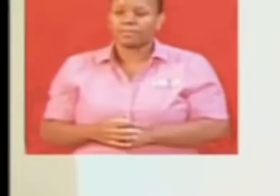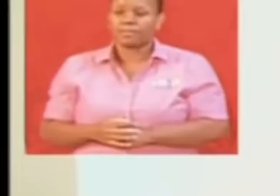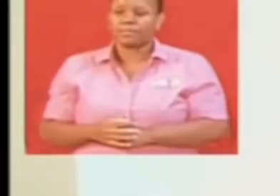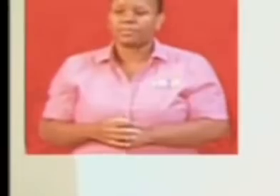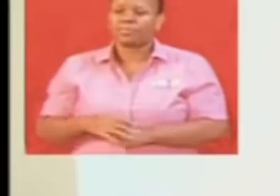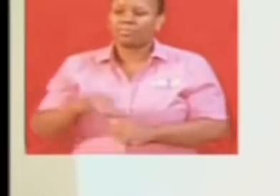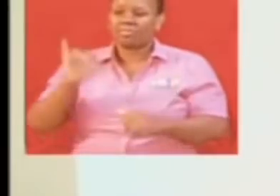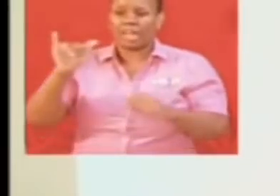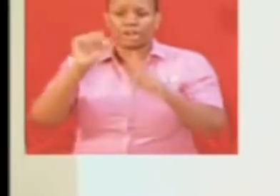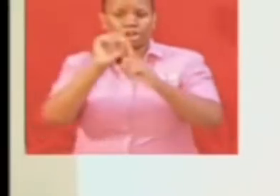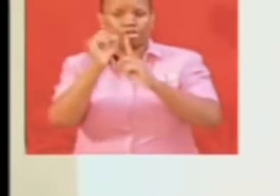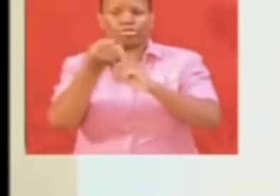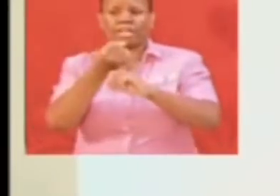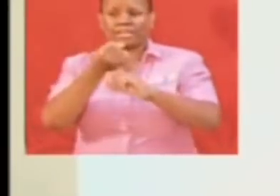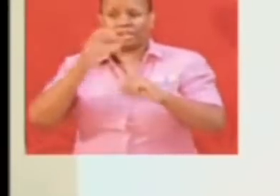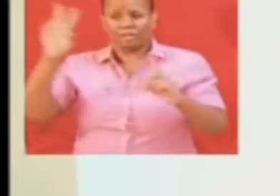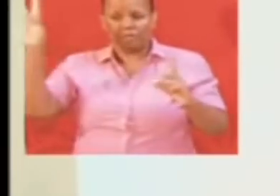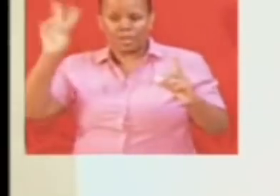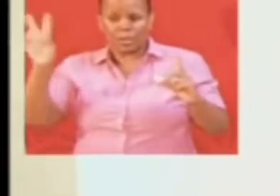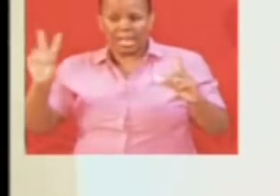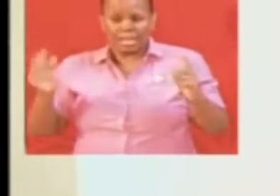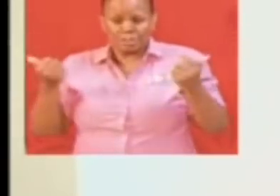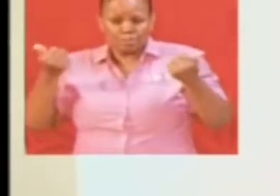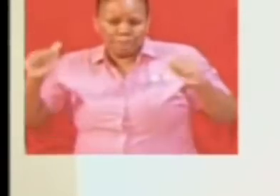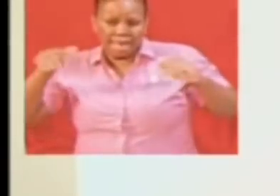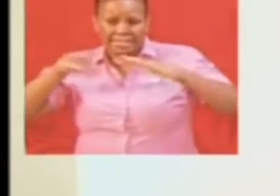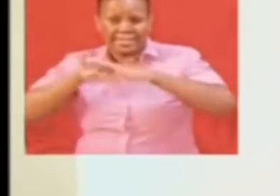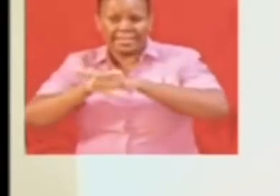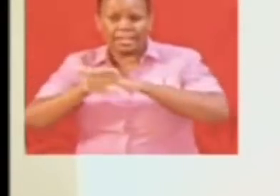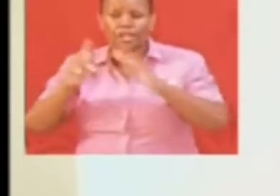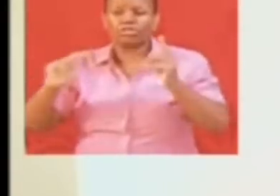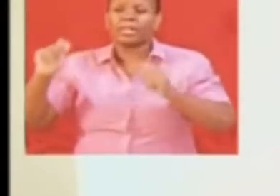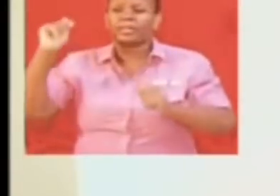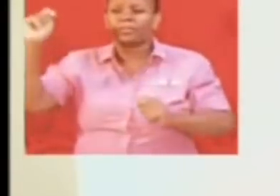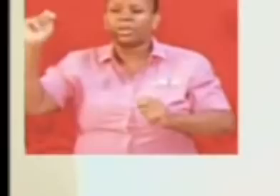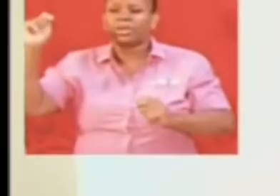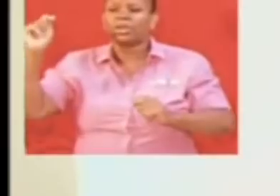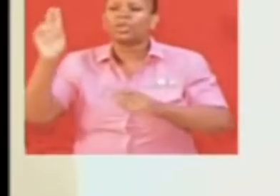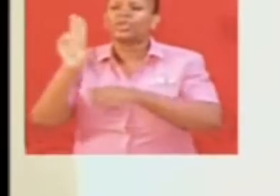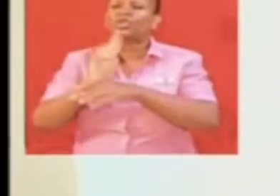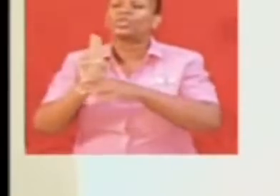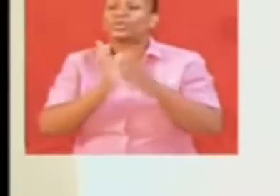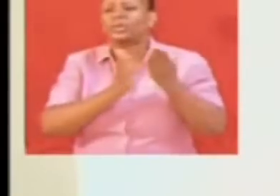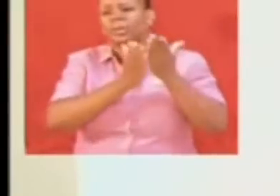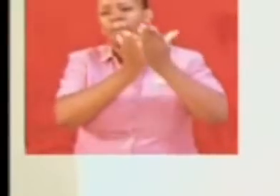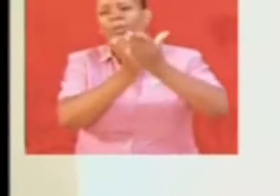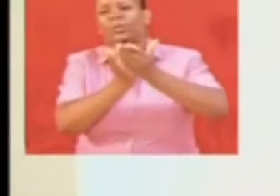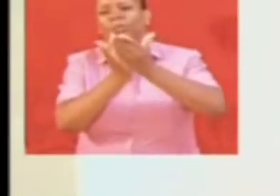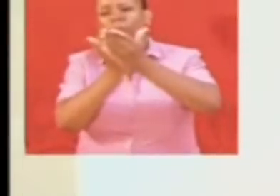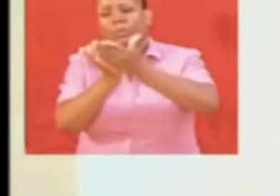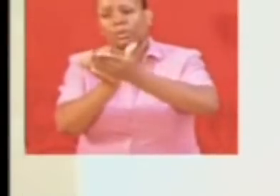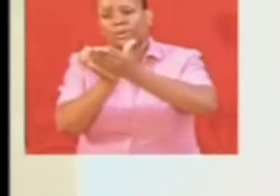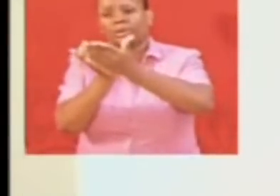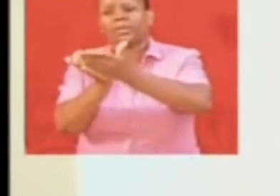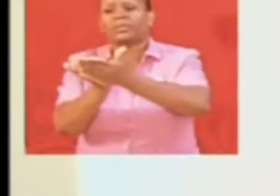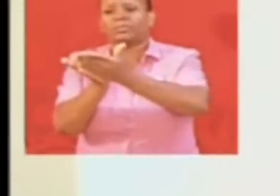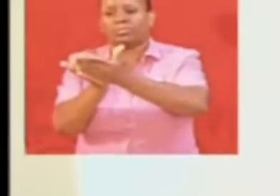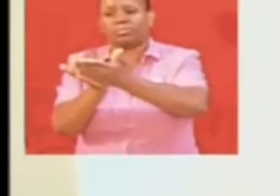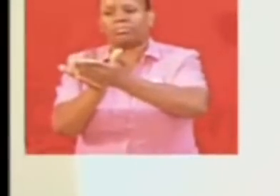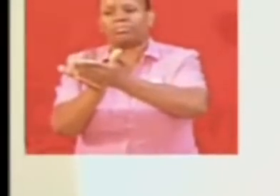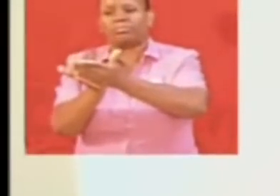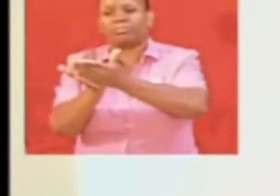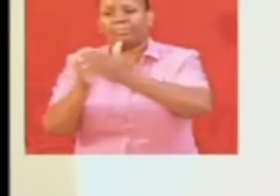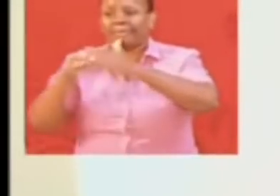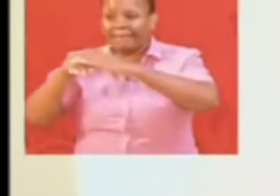by sea into Trinidad and Tobago. We did identify them, those who were in the country, we had them